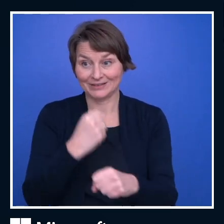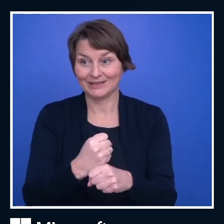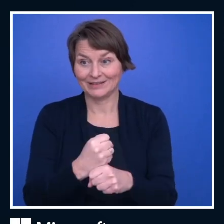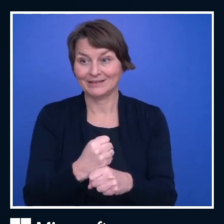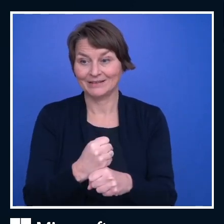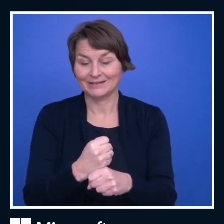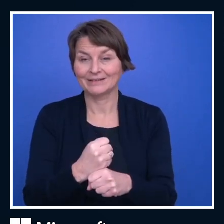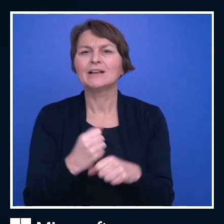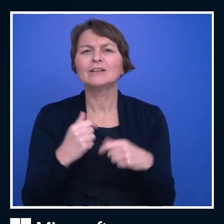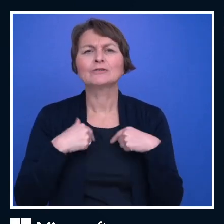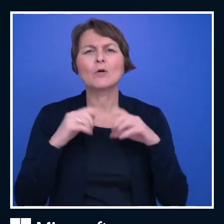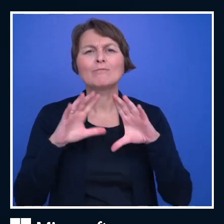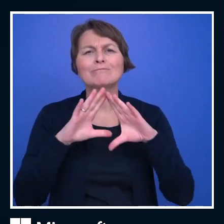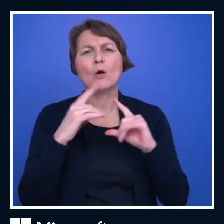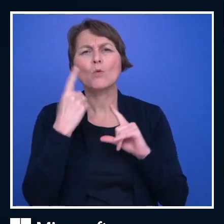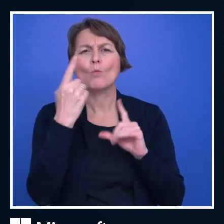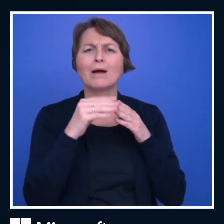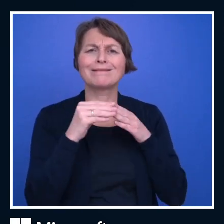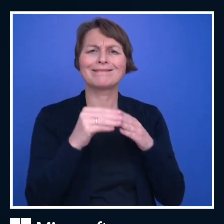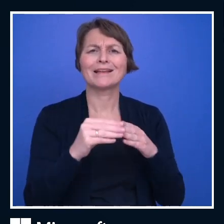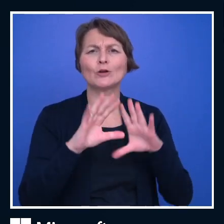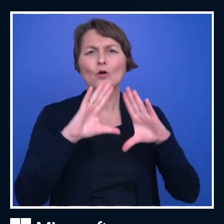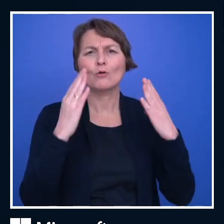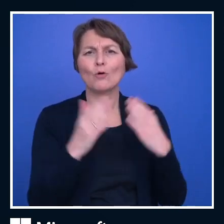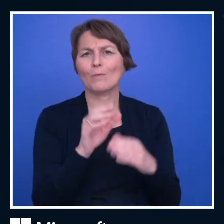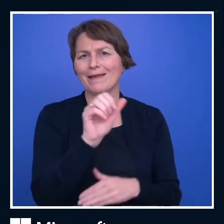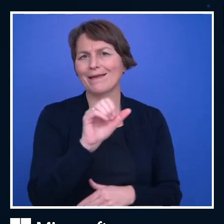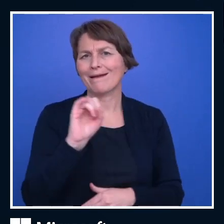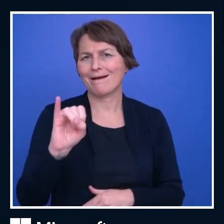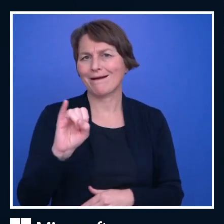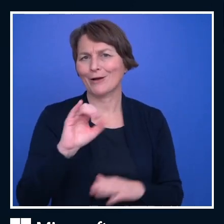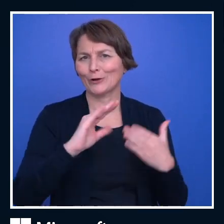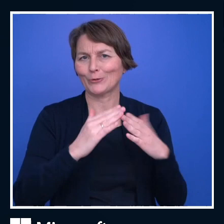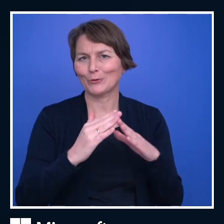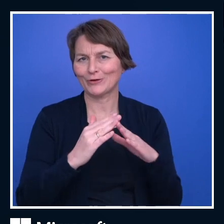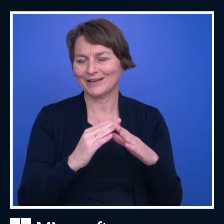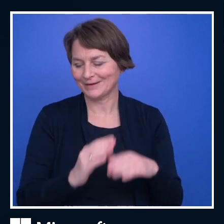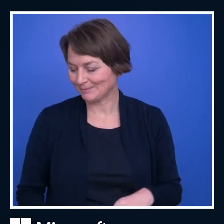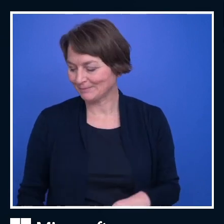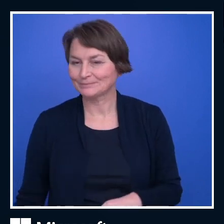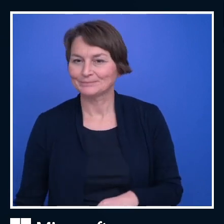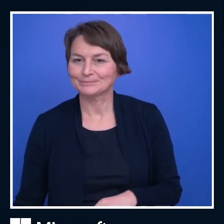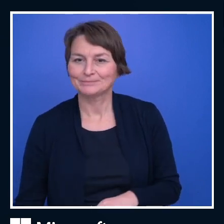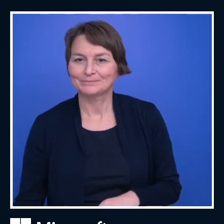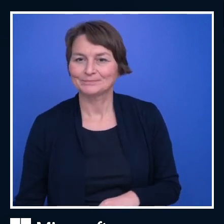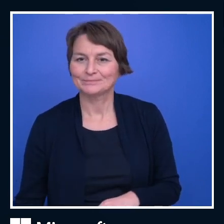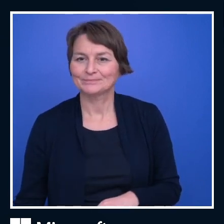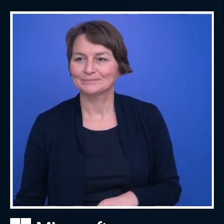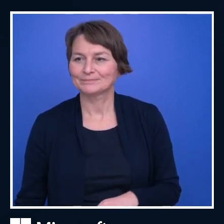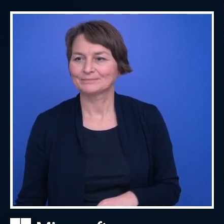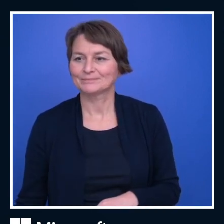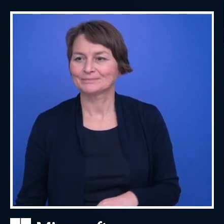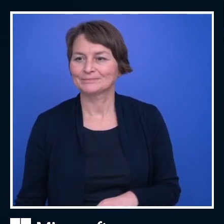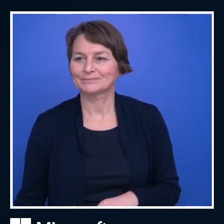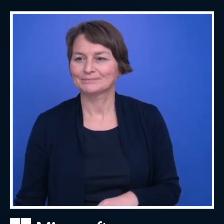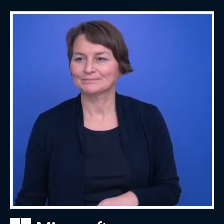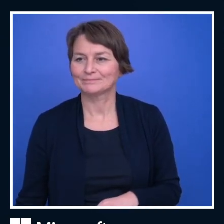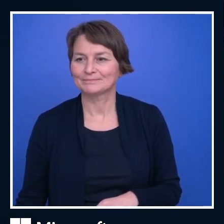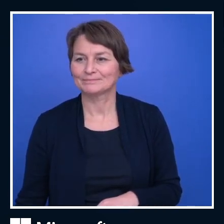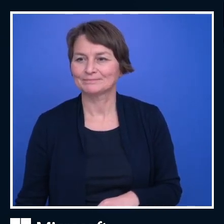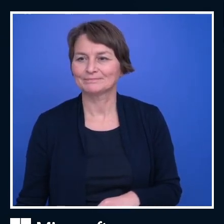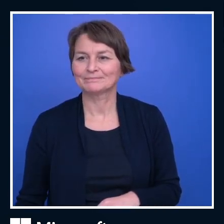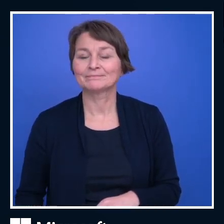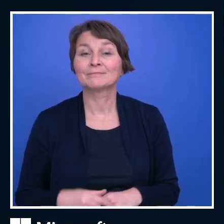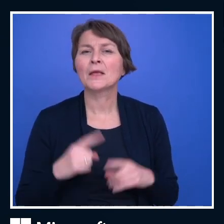AI community. All right, so our problem, and now I just see that I'm sharing the wrong screen.